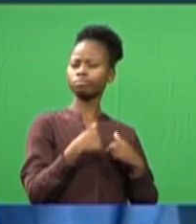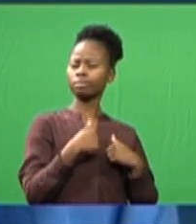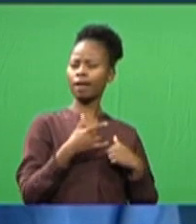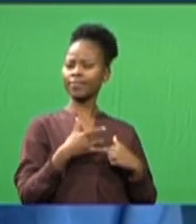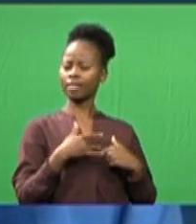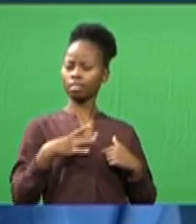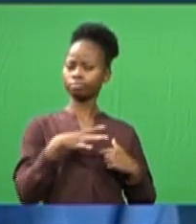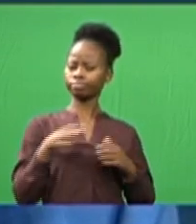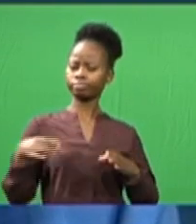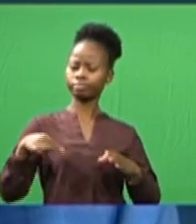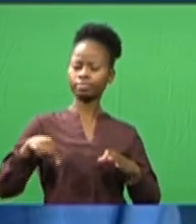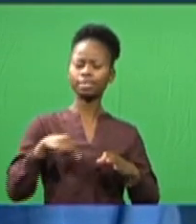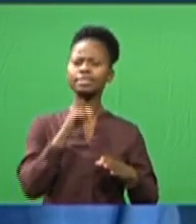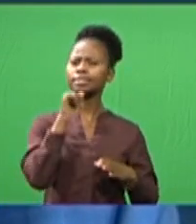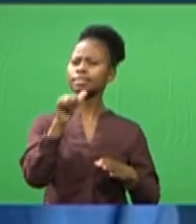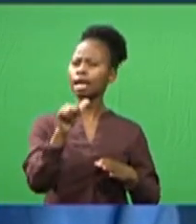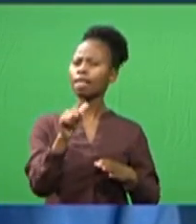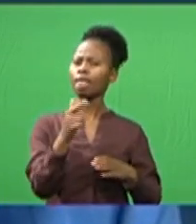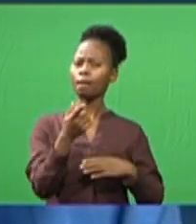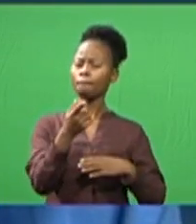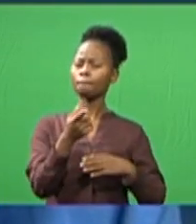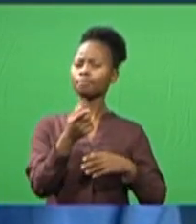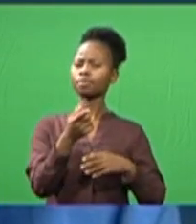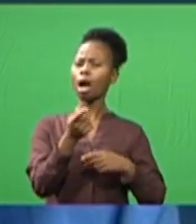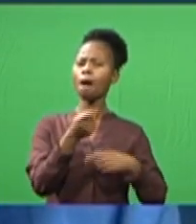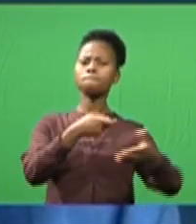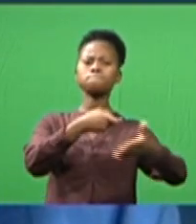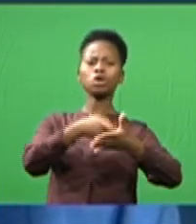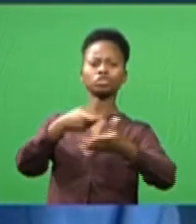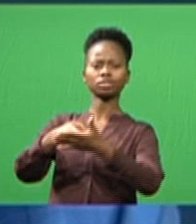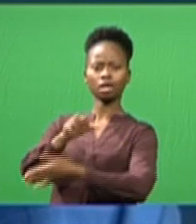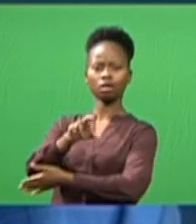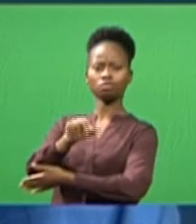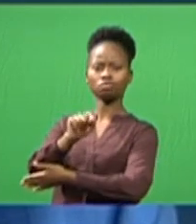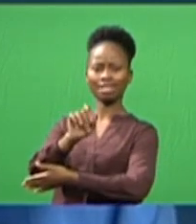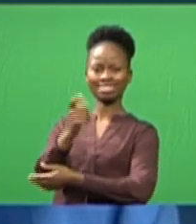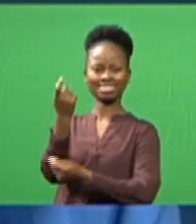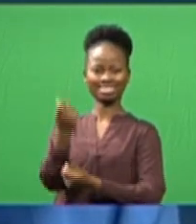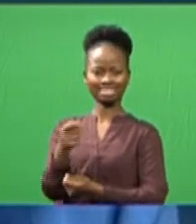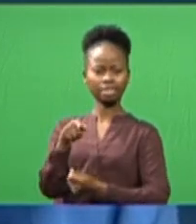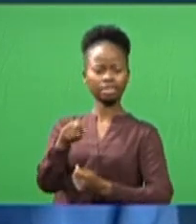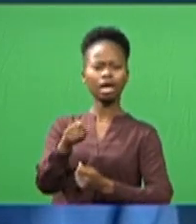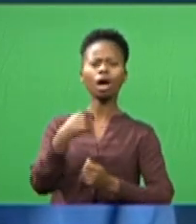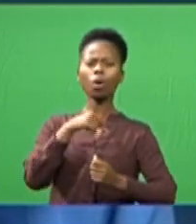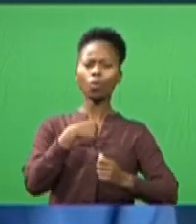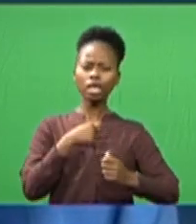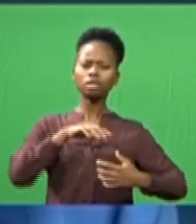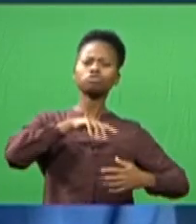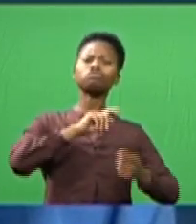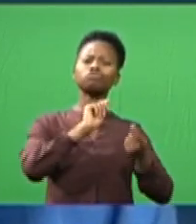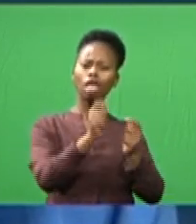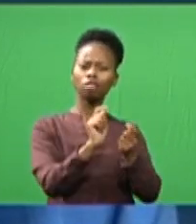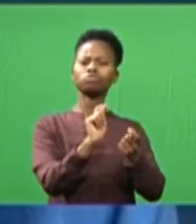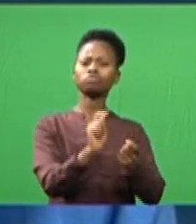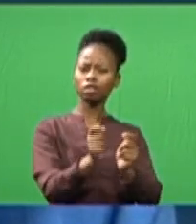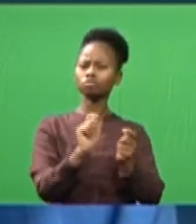and repurchase rate level remains highly accommodative and will remain so even with